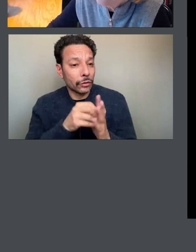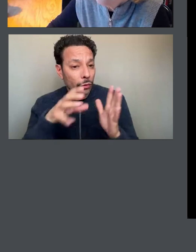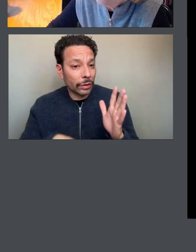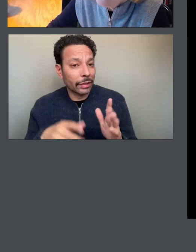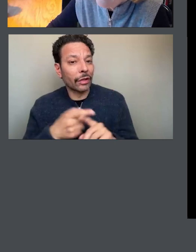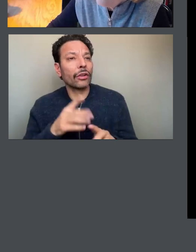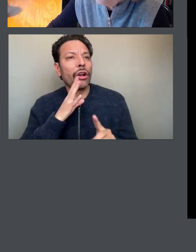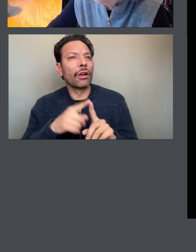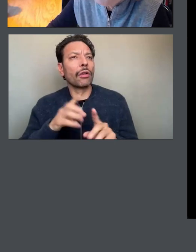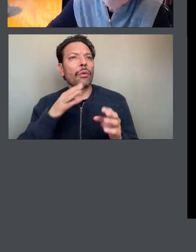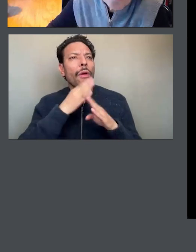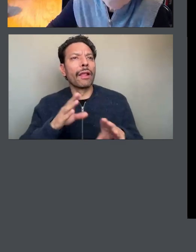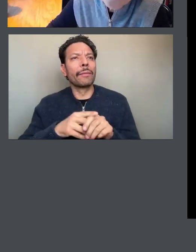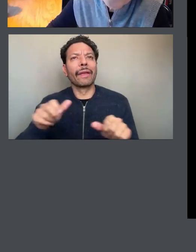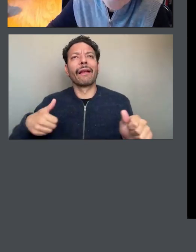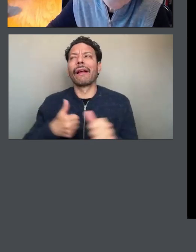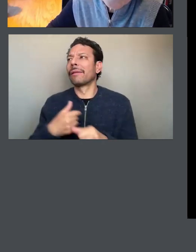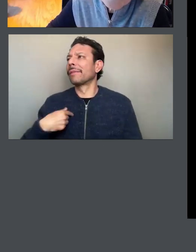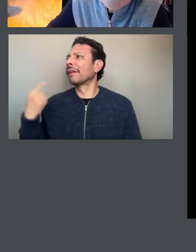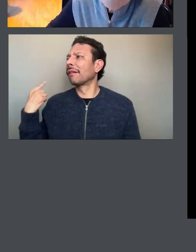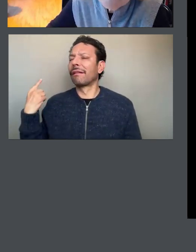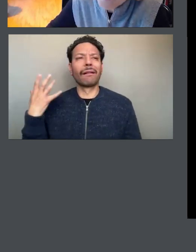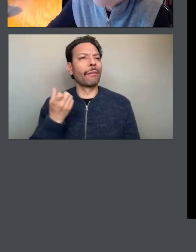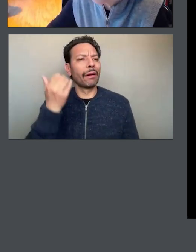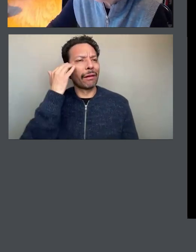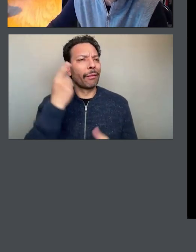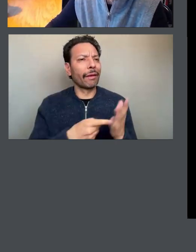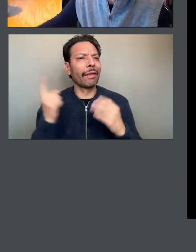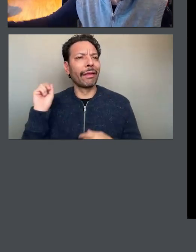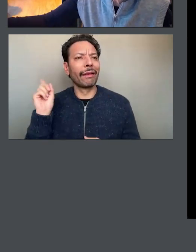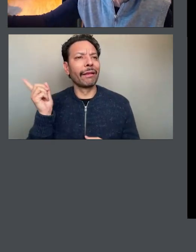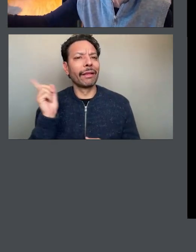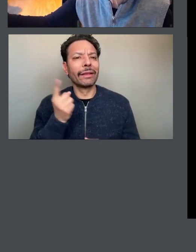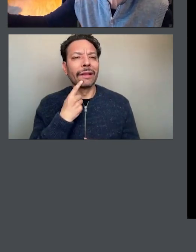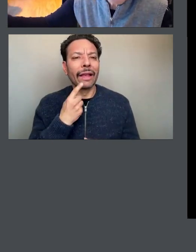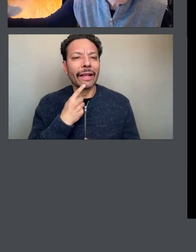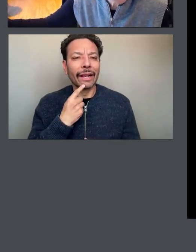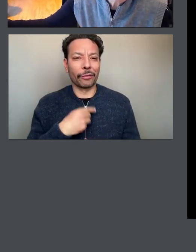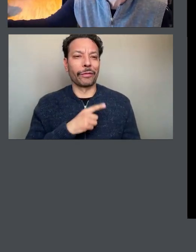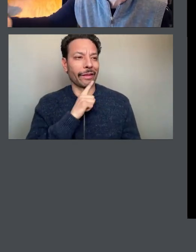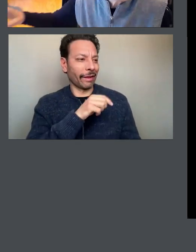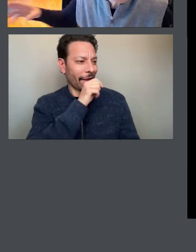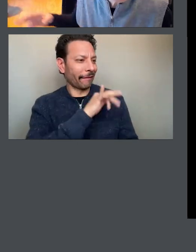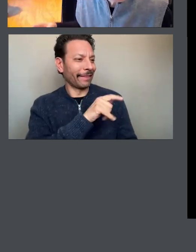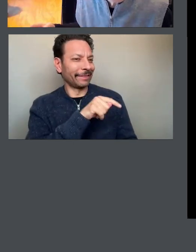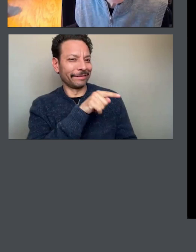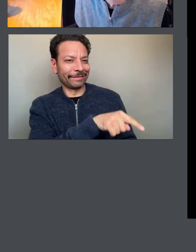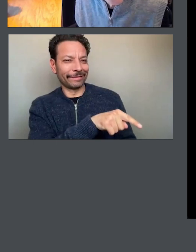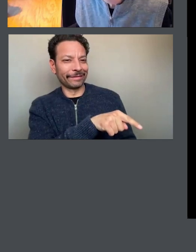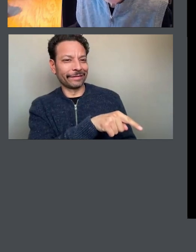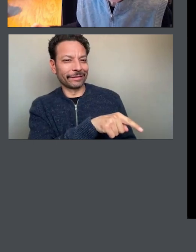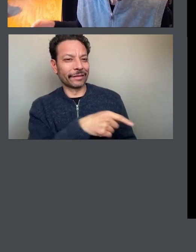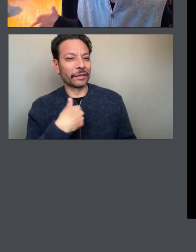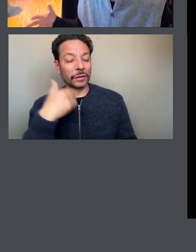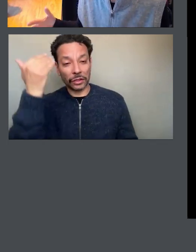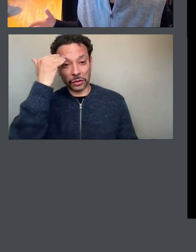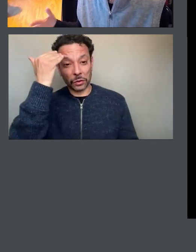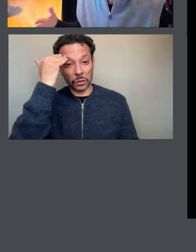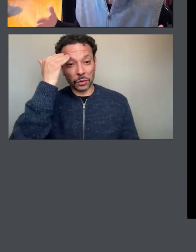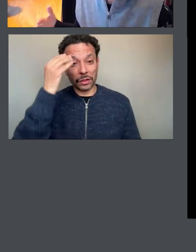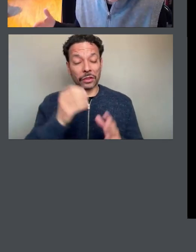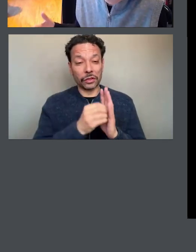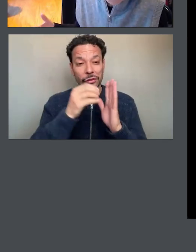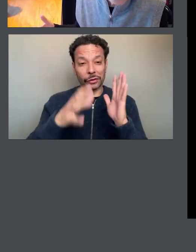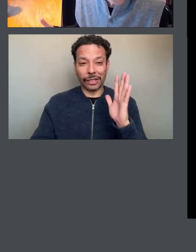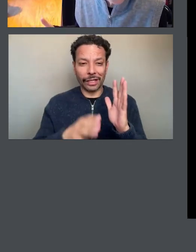me. I want to know what they're saying. So I really love that one, because we know that students